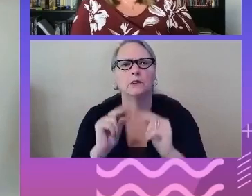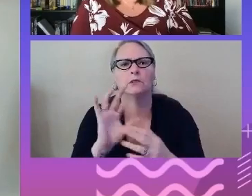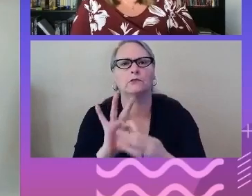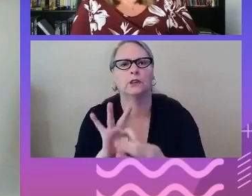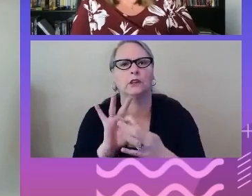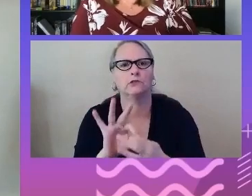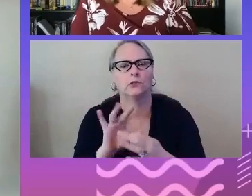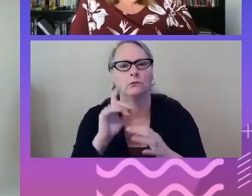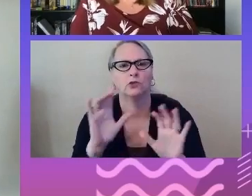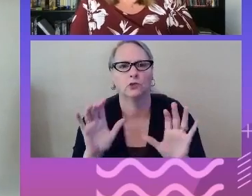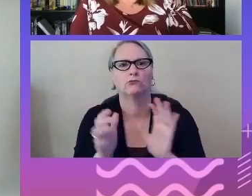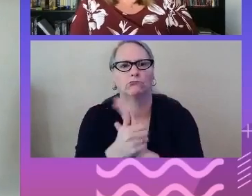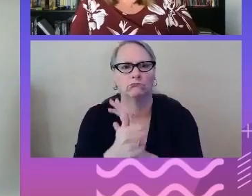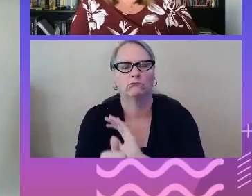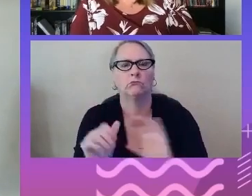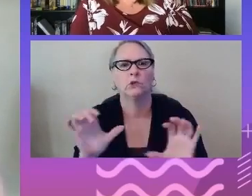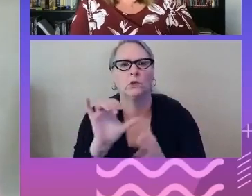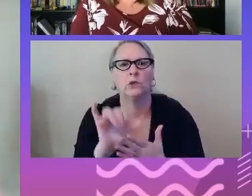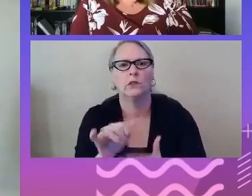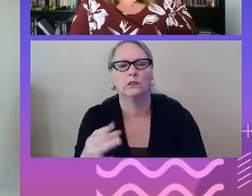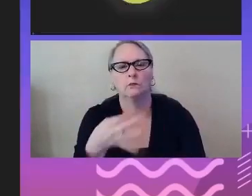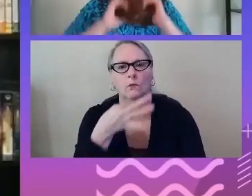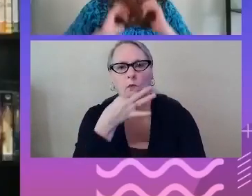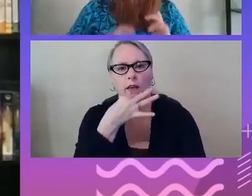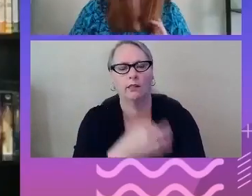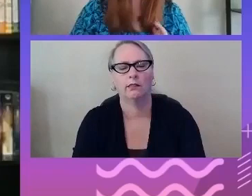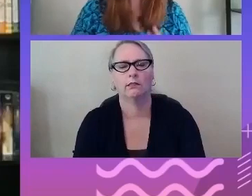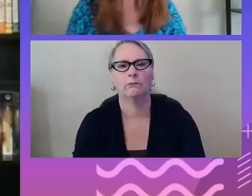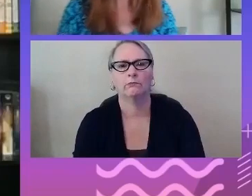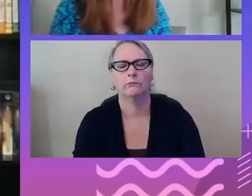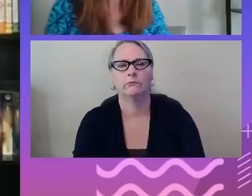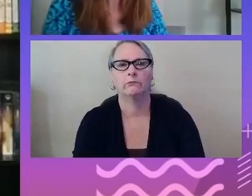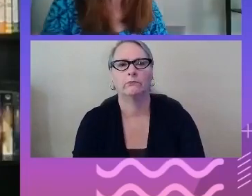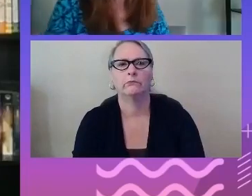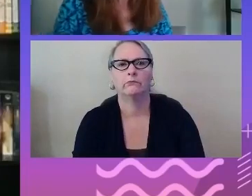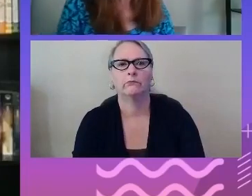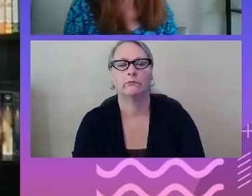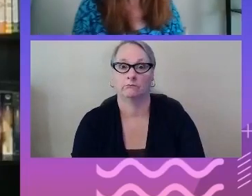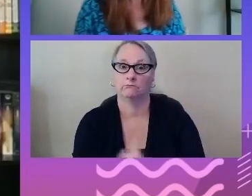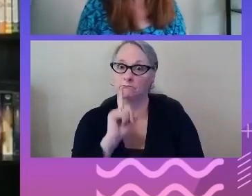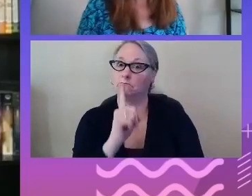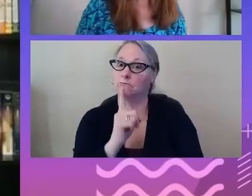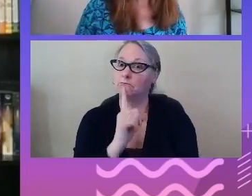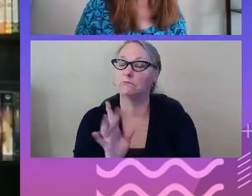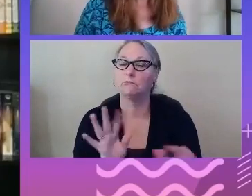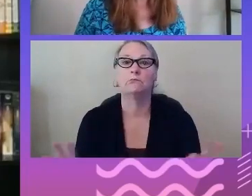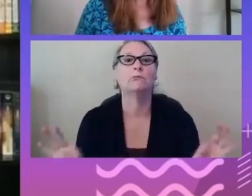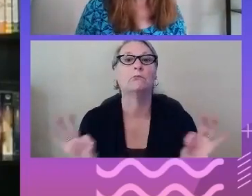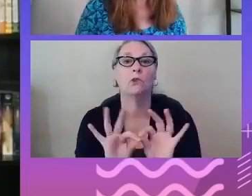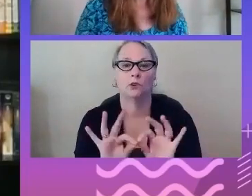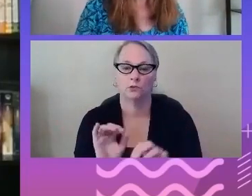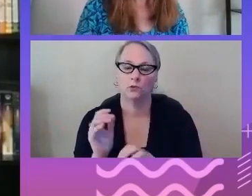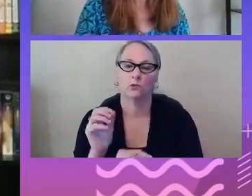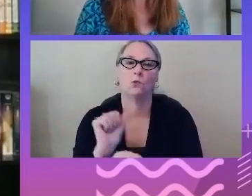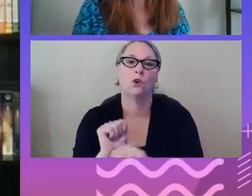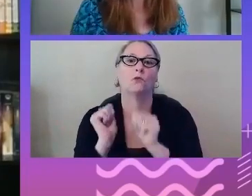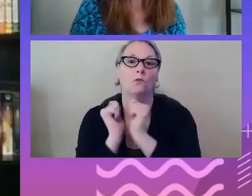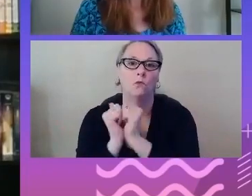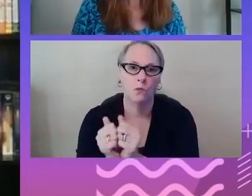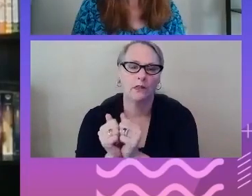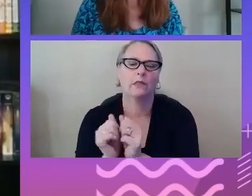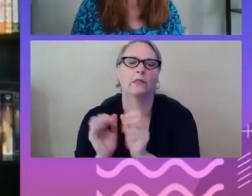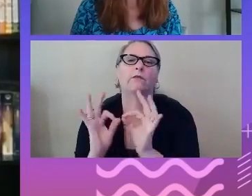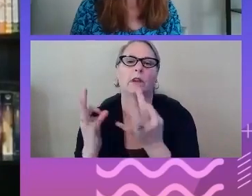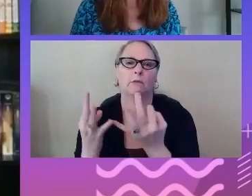well? Yeah, it's really, really important that we work with families, right? Those connections